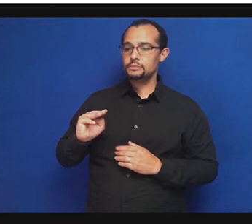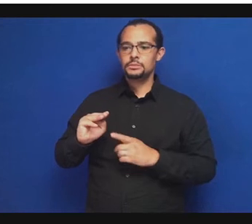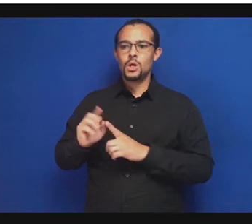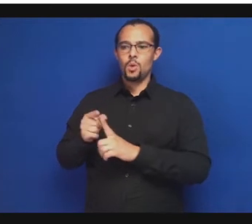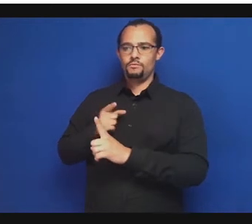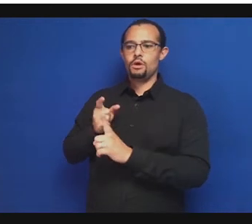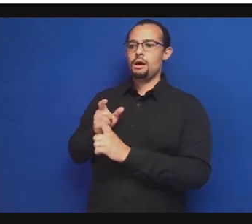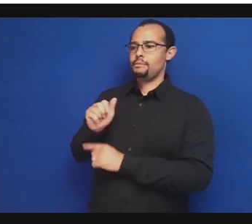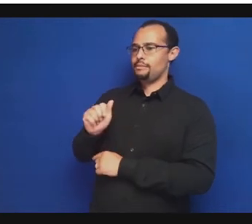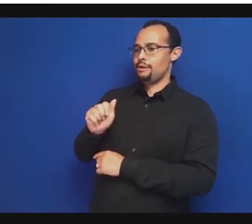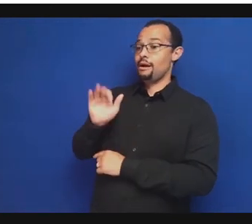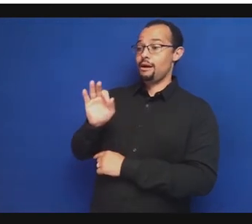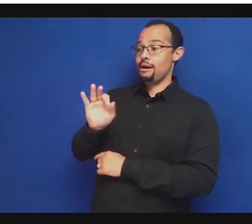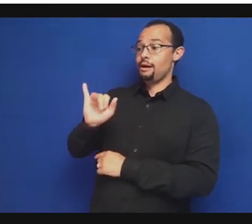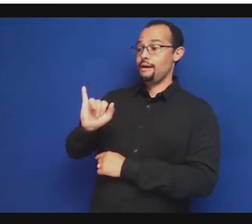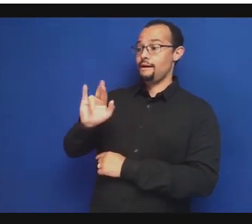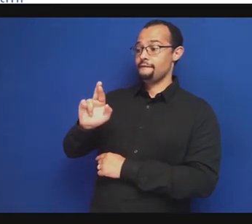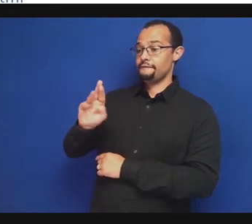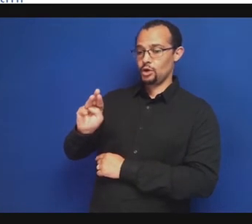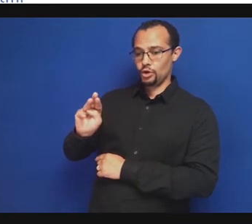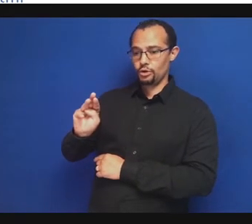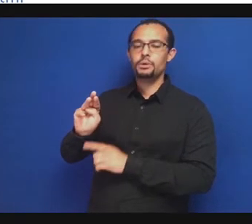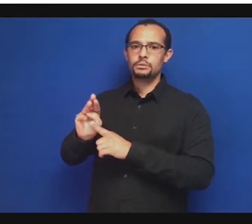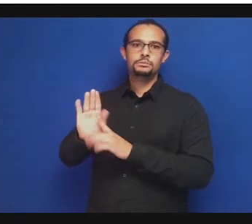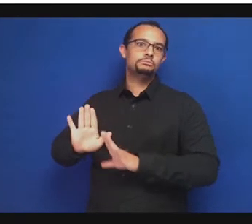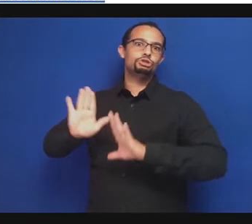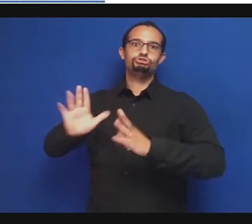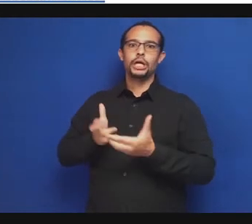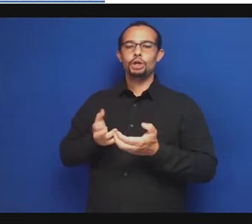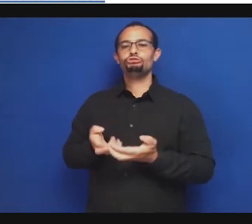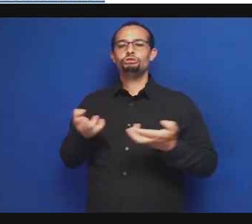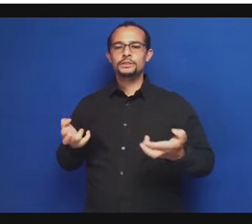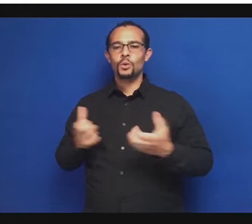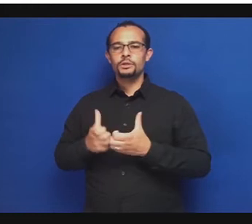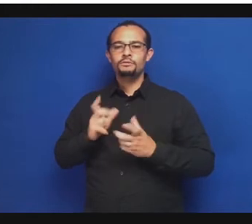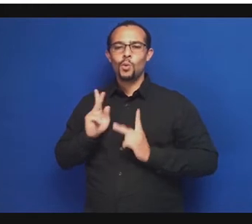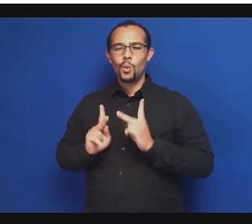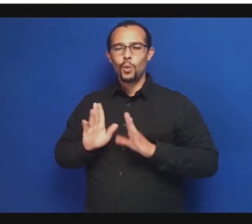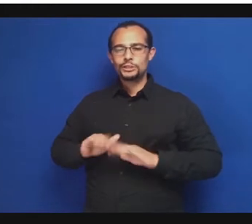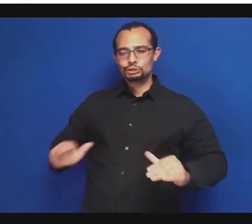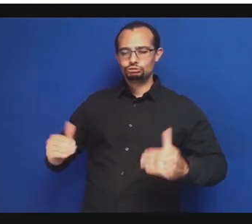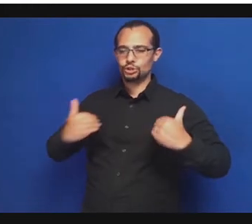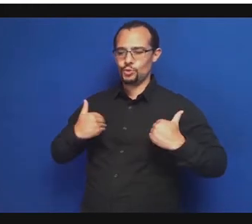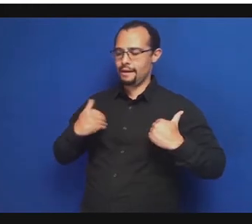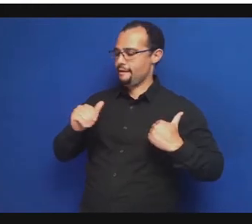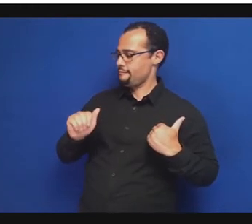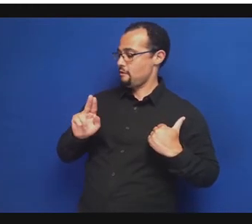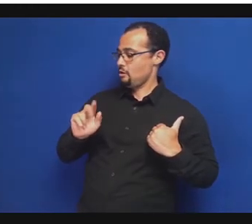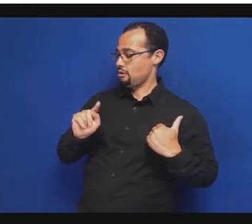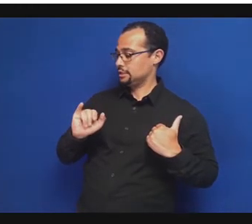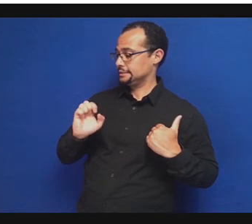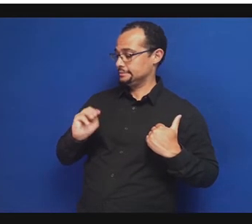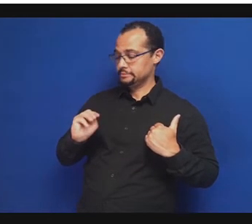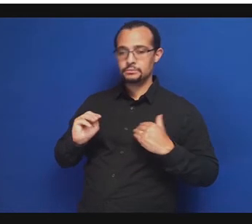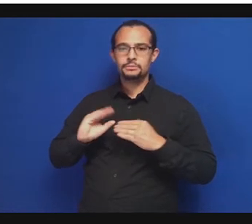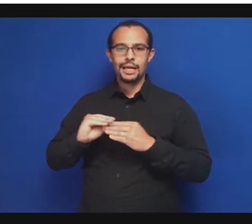in supporting during these challenging and uncertain times. And here's a second one, as well as Teaching Mama for